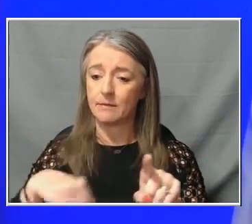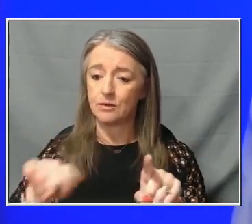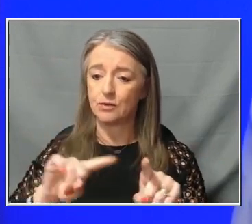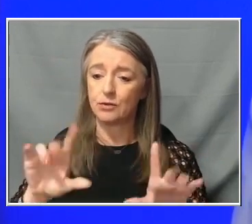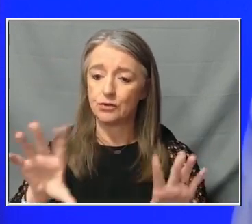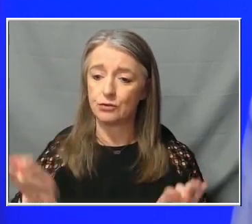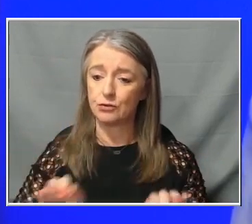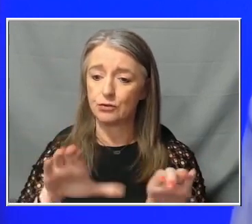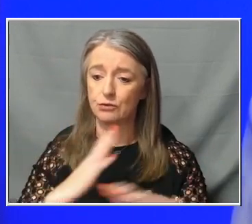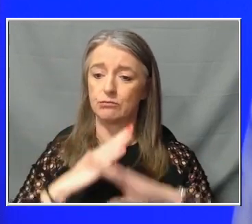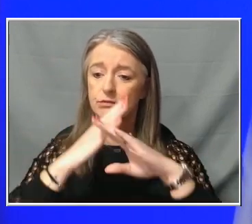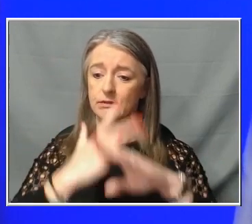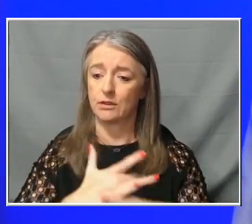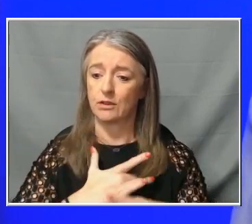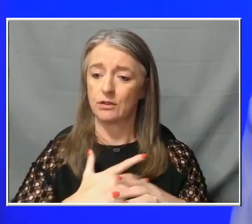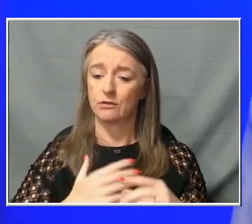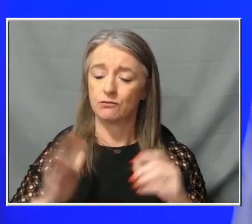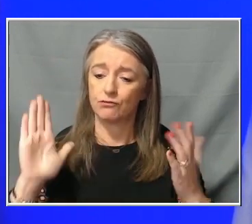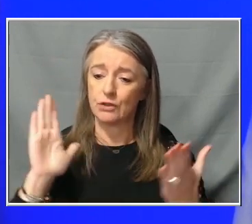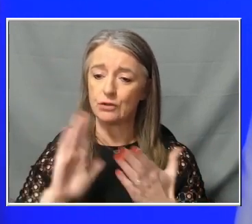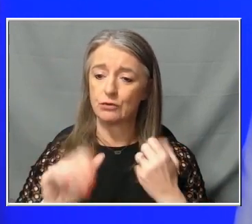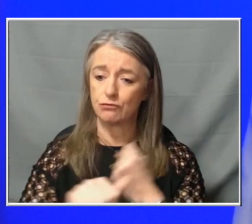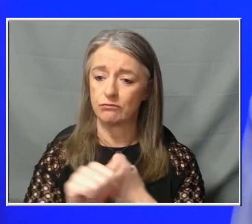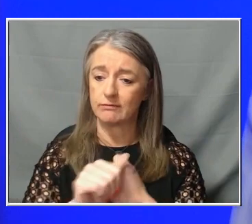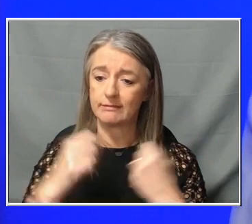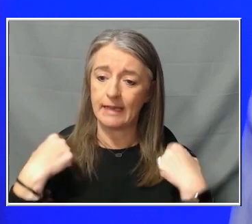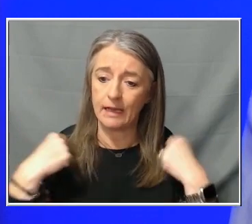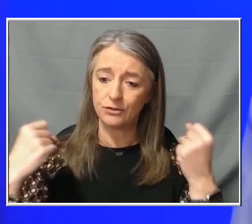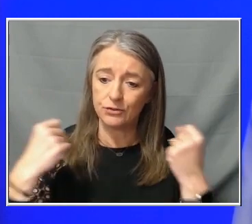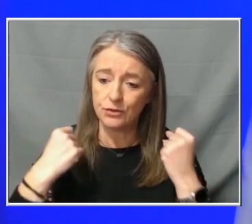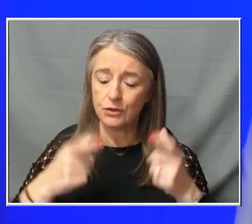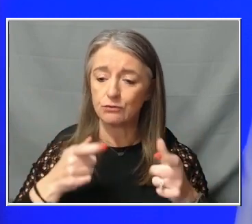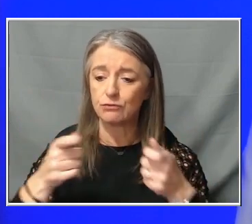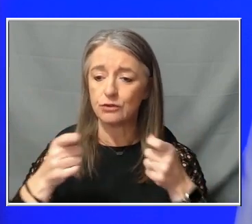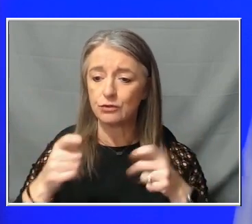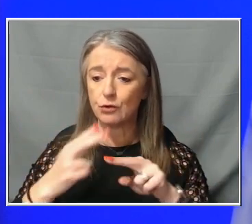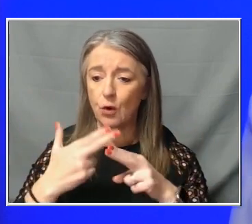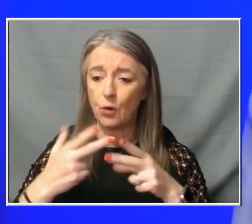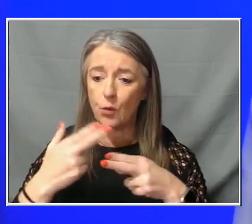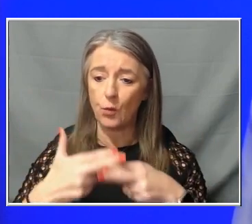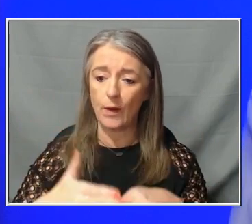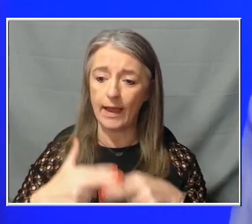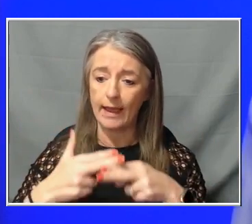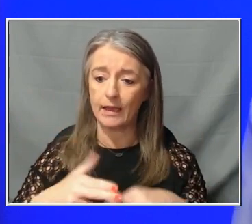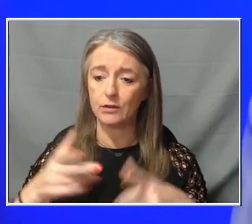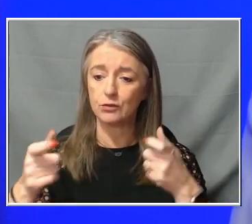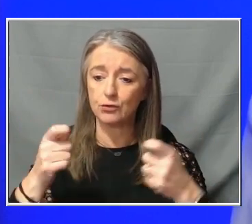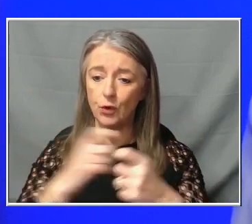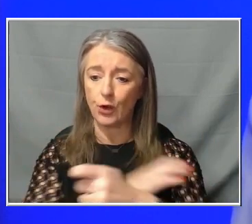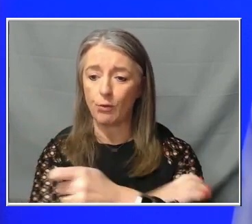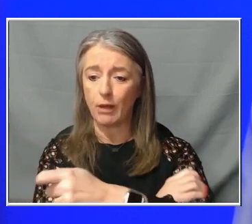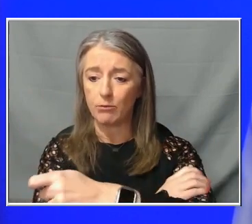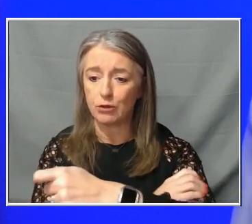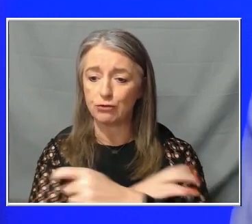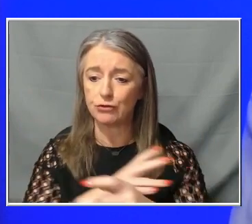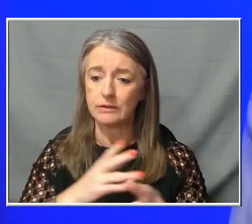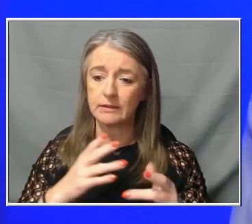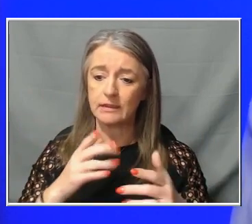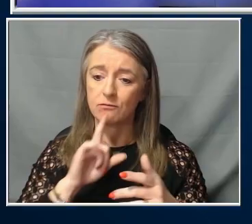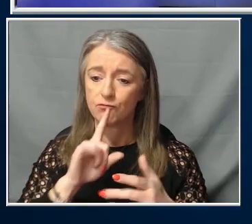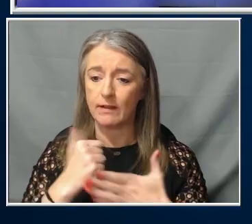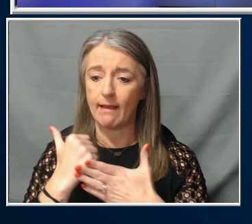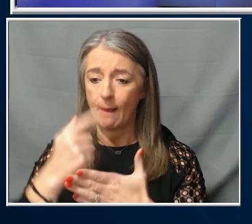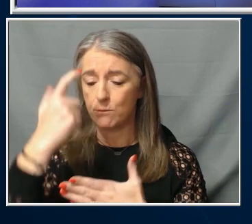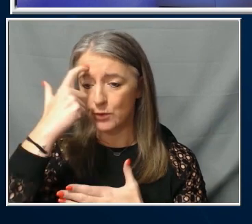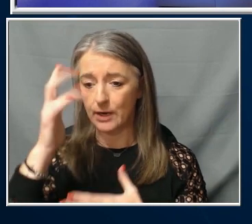your heart will reduce your risk. So exercise, control your weight, control your blood pressure. That'll really help your brain.